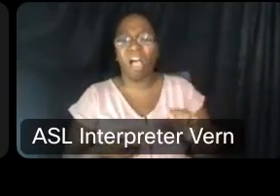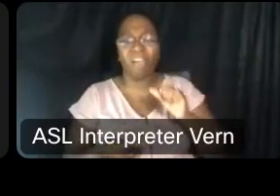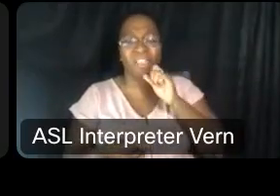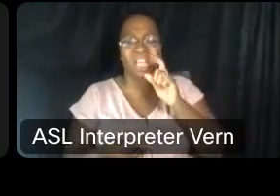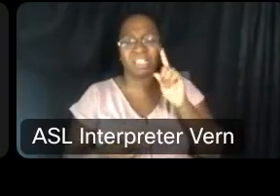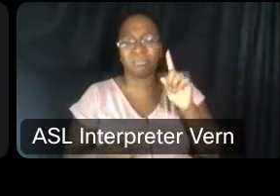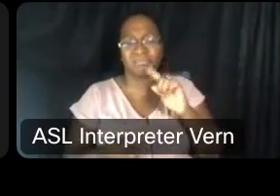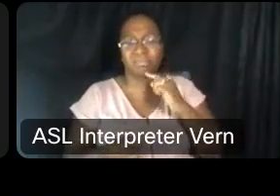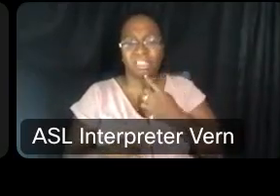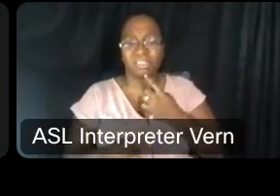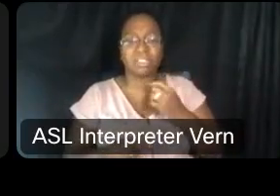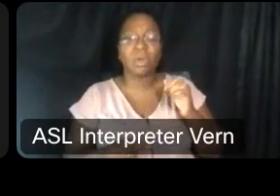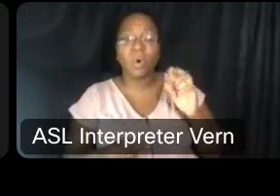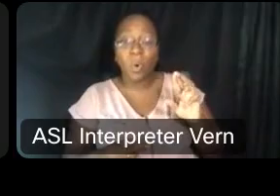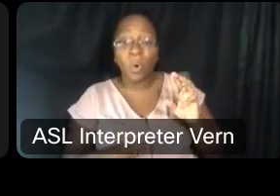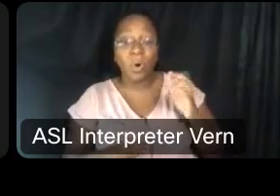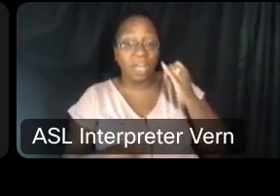support.